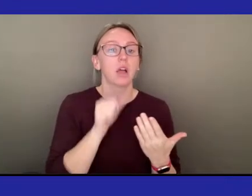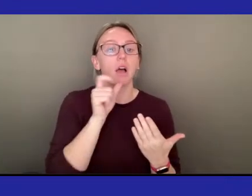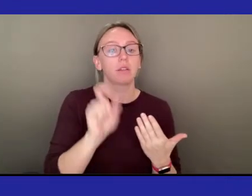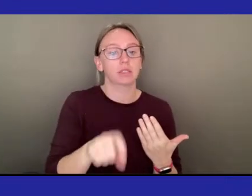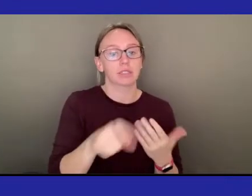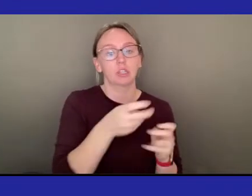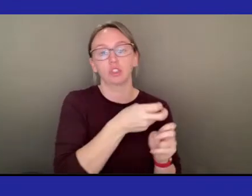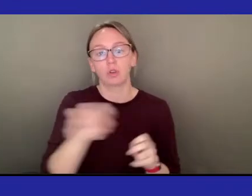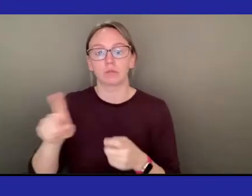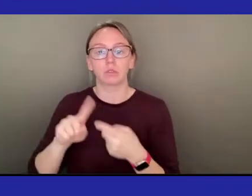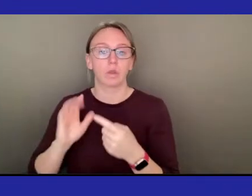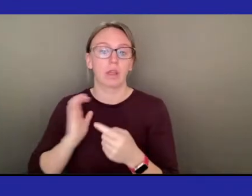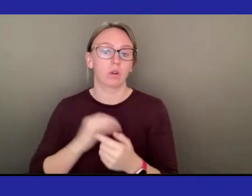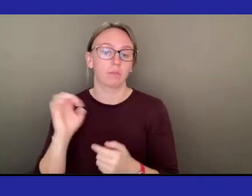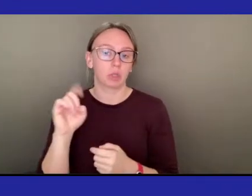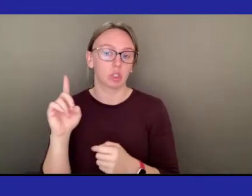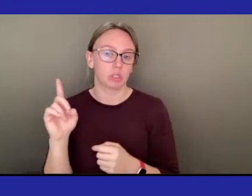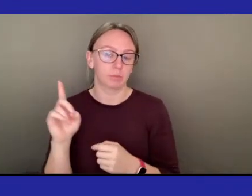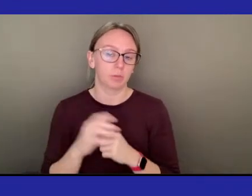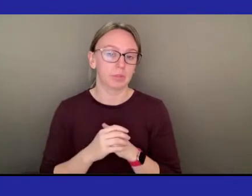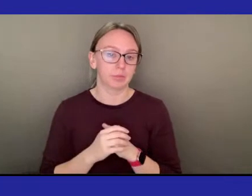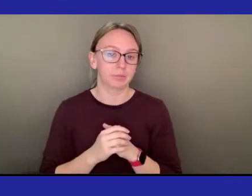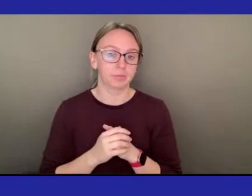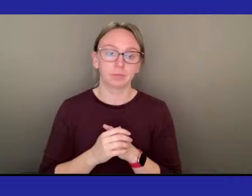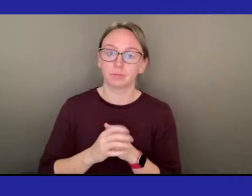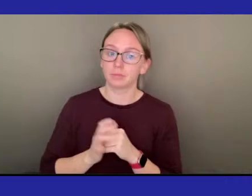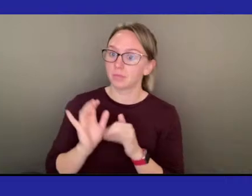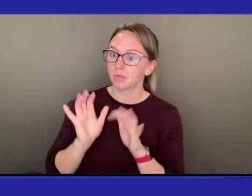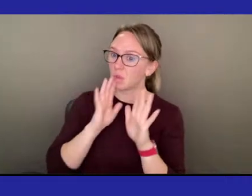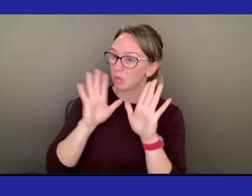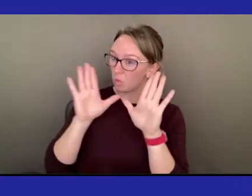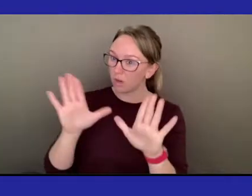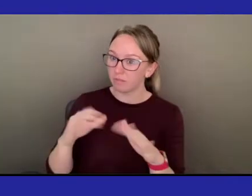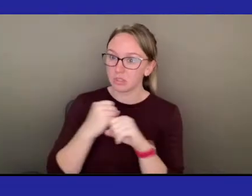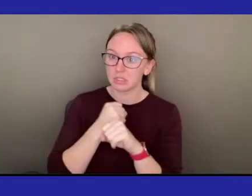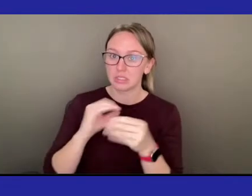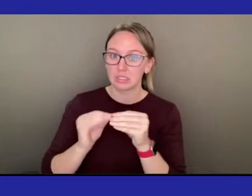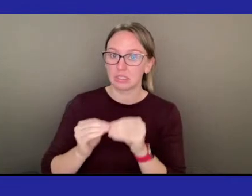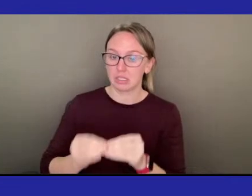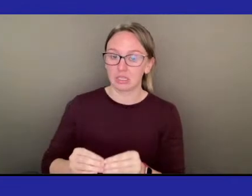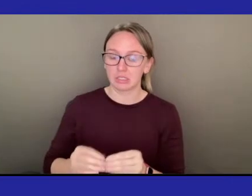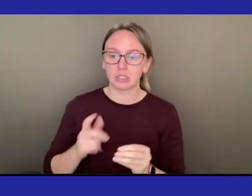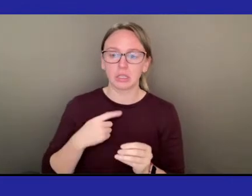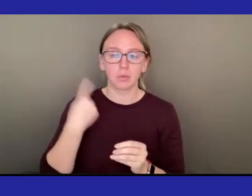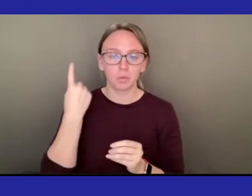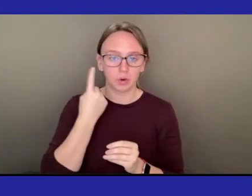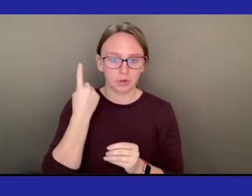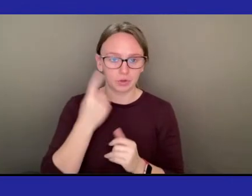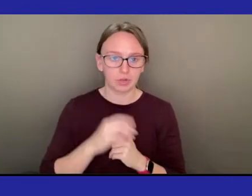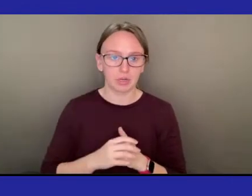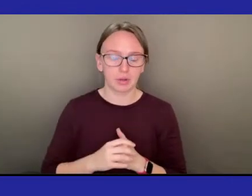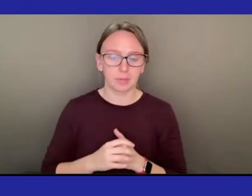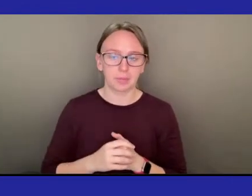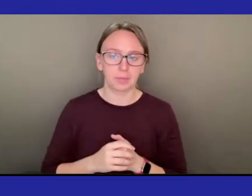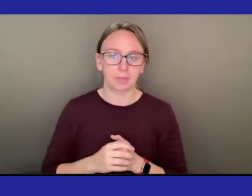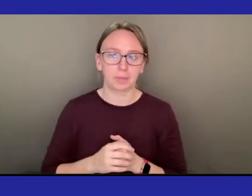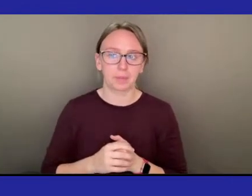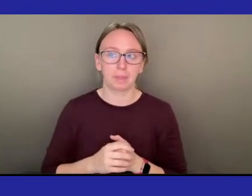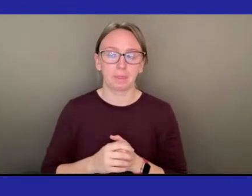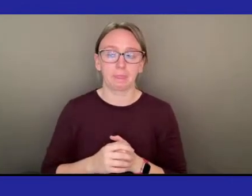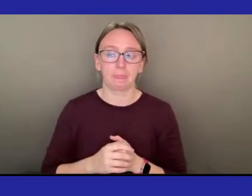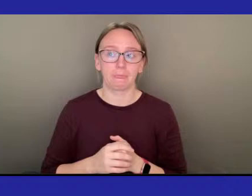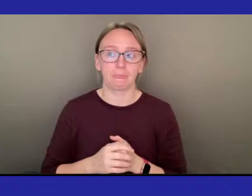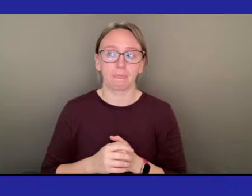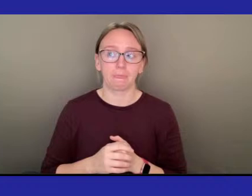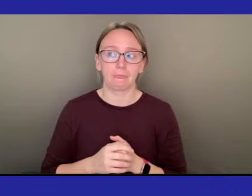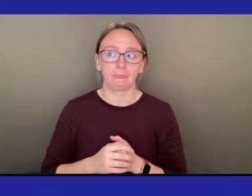you have a question? This is great statistics, and I'm just curious if there's any, I